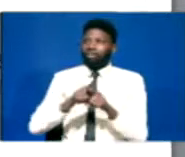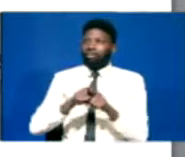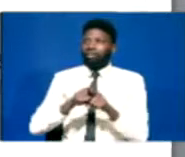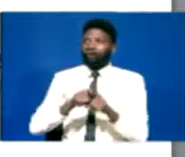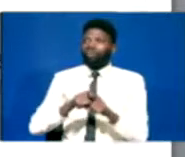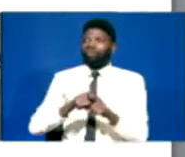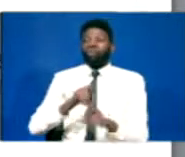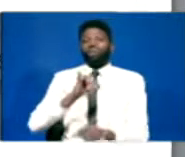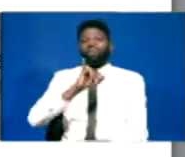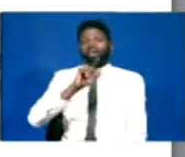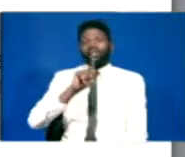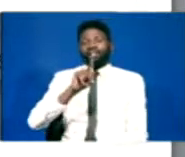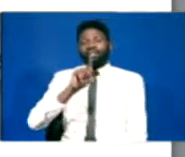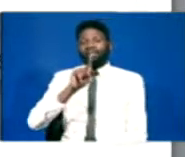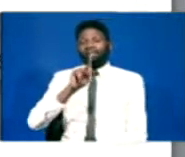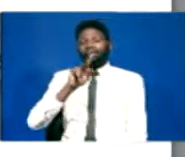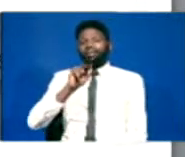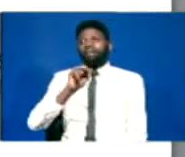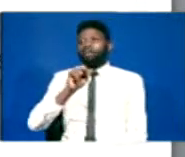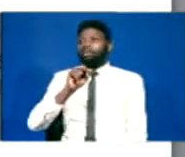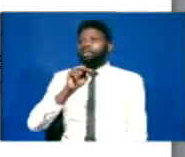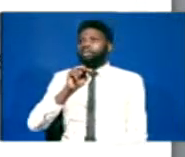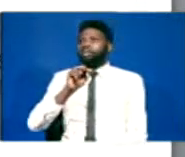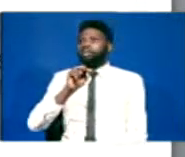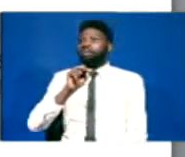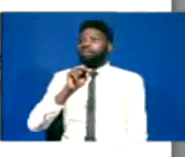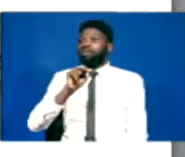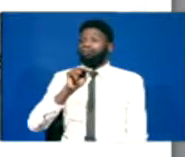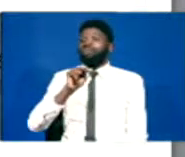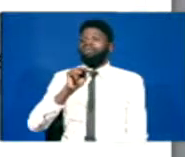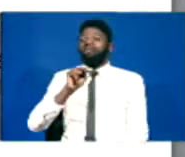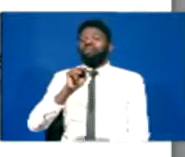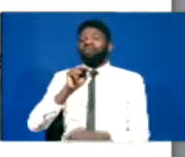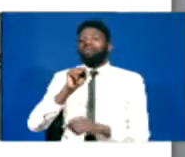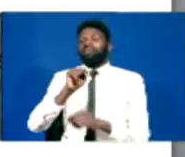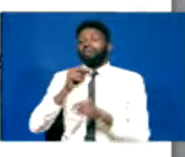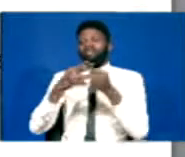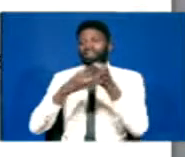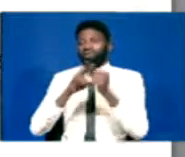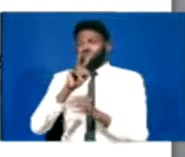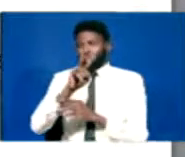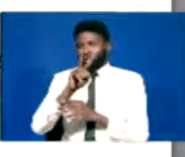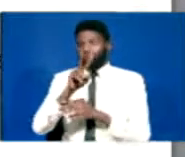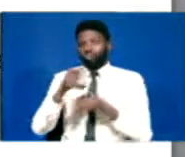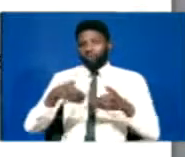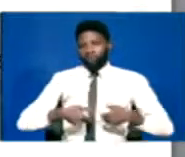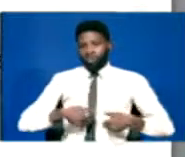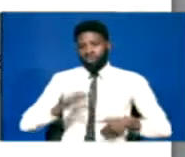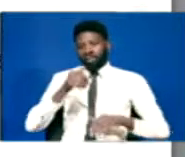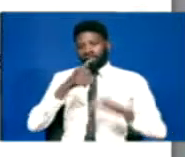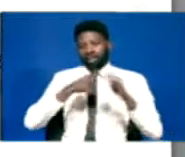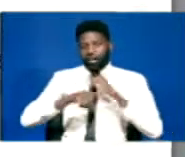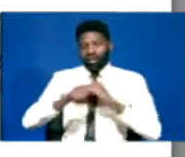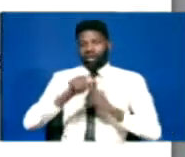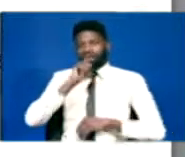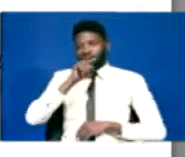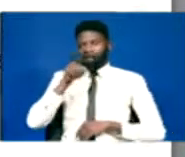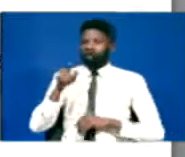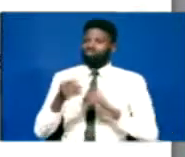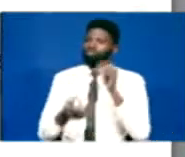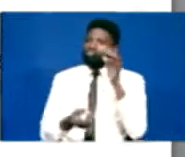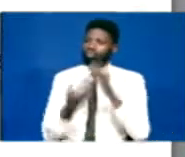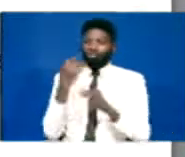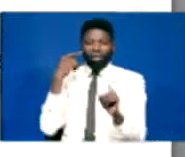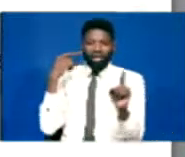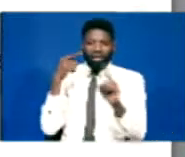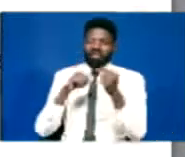YK92, that was the youth faction that was under KANU. And this group was particularly formed to drum up support, and especially so from